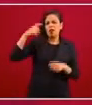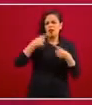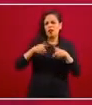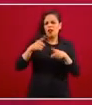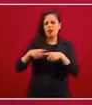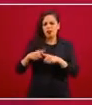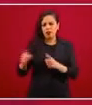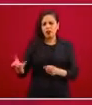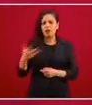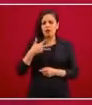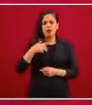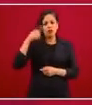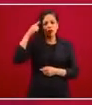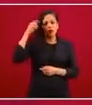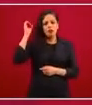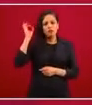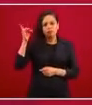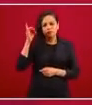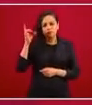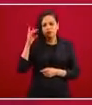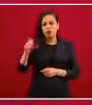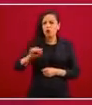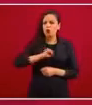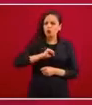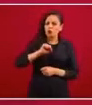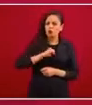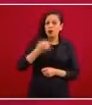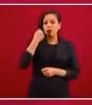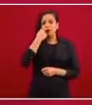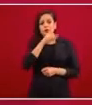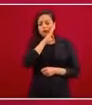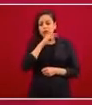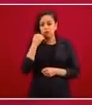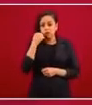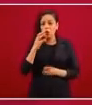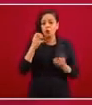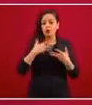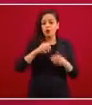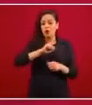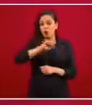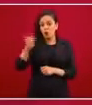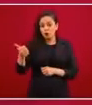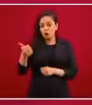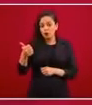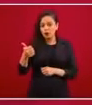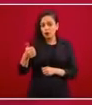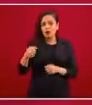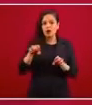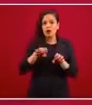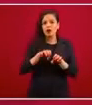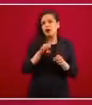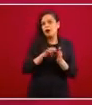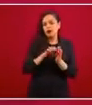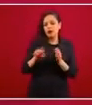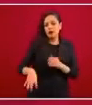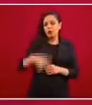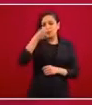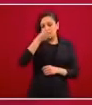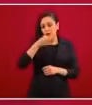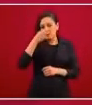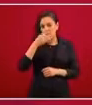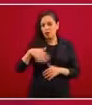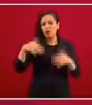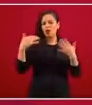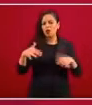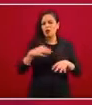if a person has a headache, coughing, fever, and on top of that has other symptoms that